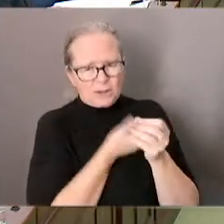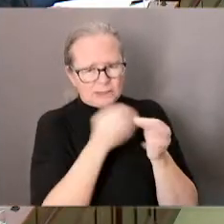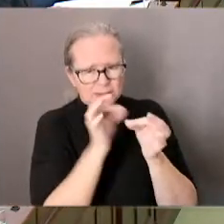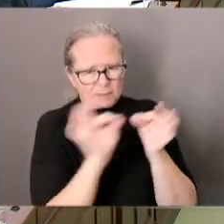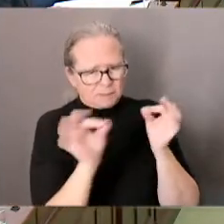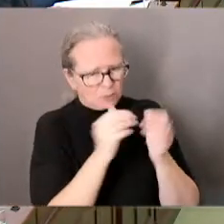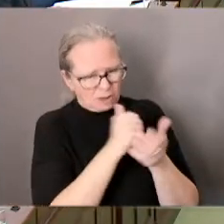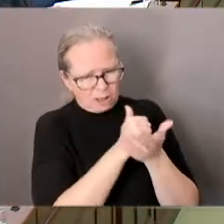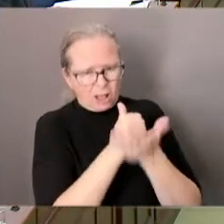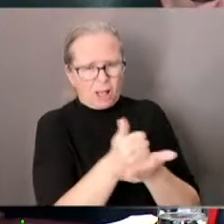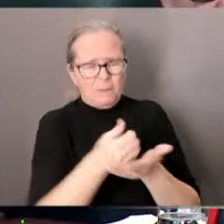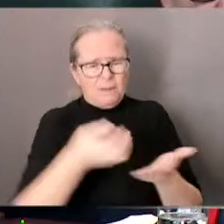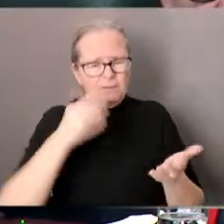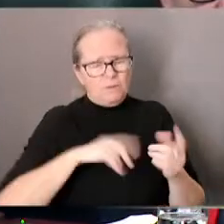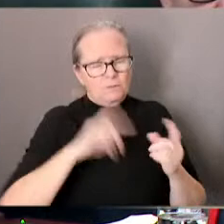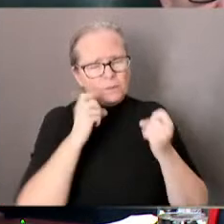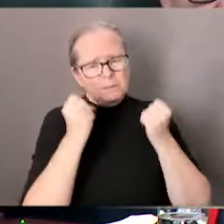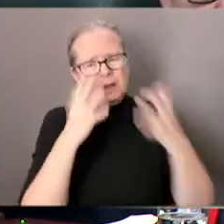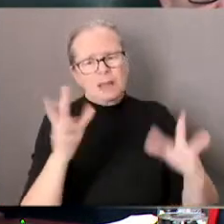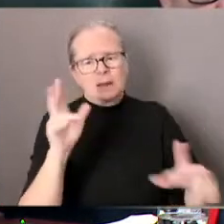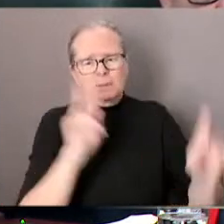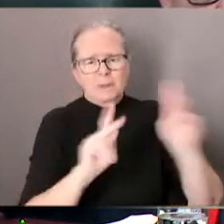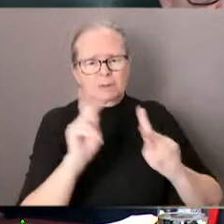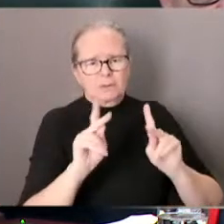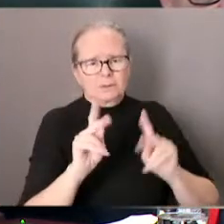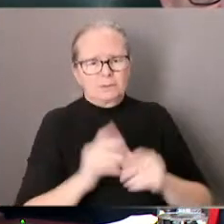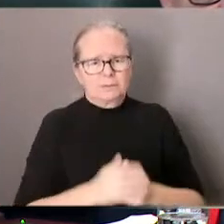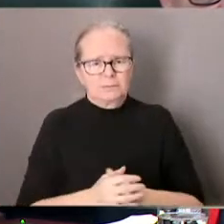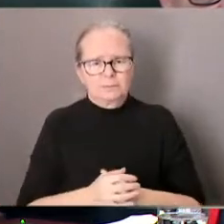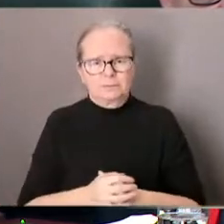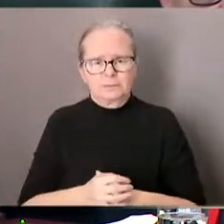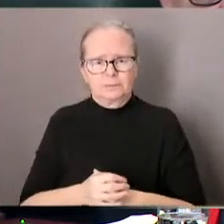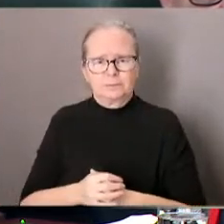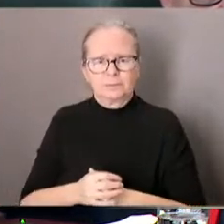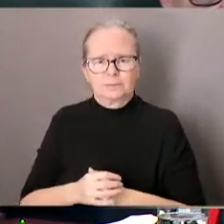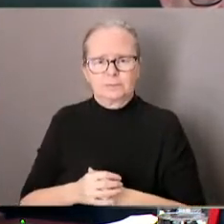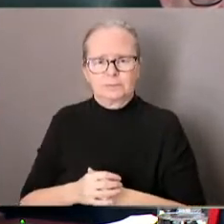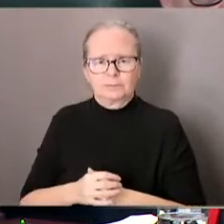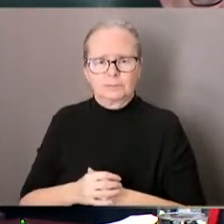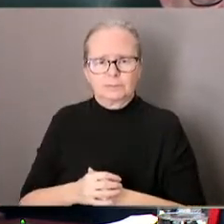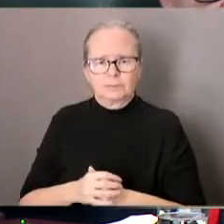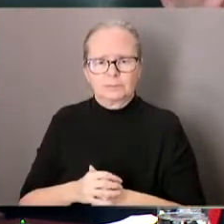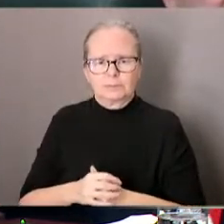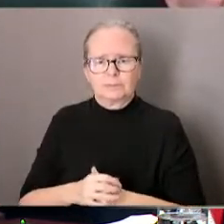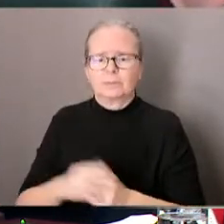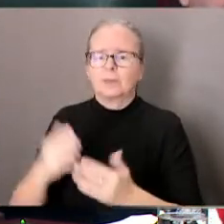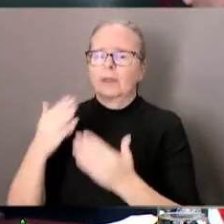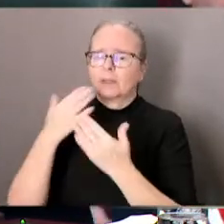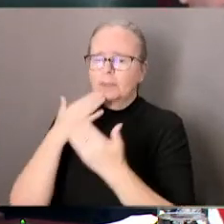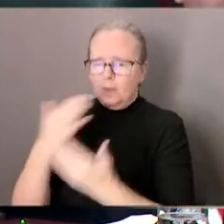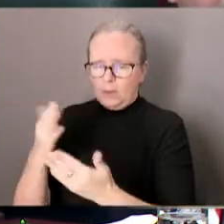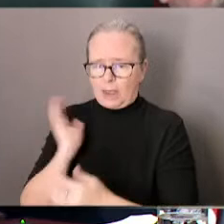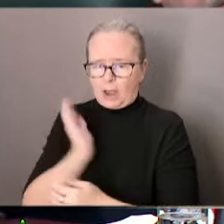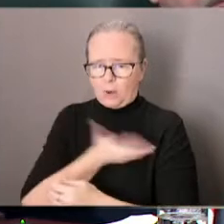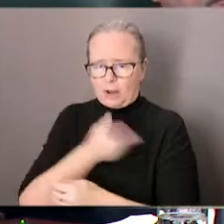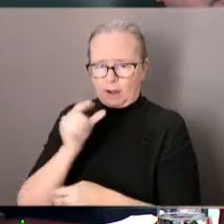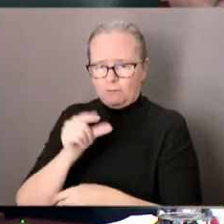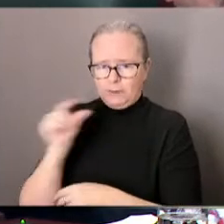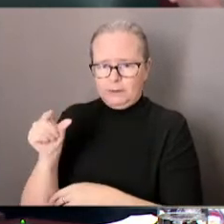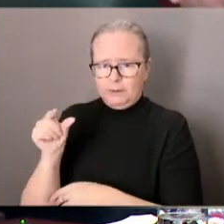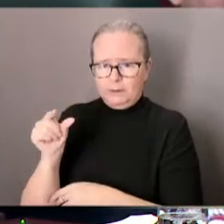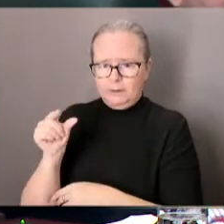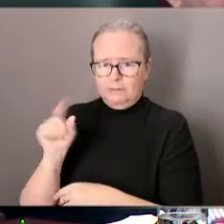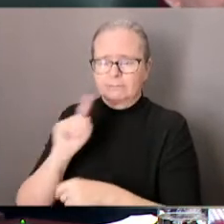minister of mental health and addictions thank you Mr Speaker on this side of the house we have been actively working with regards to the general mental health